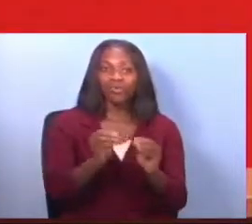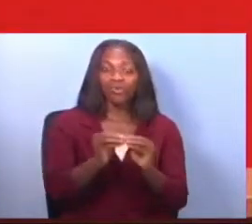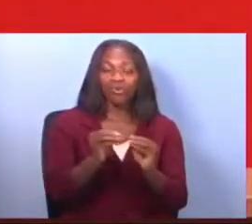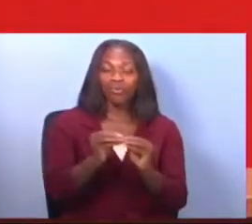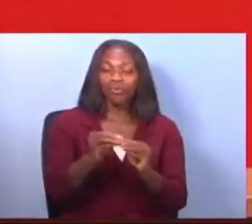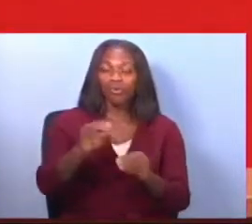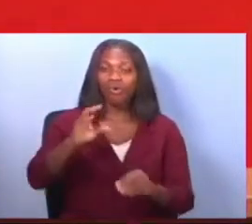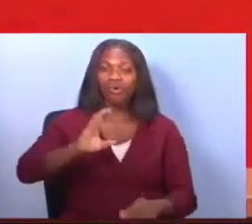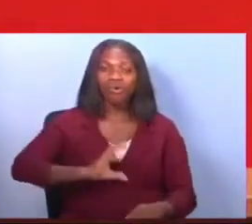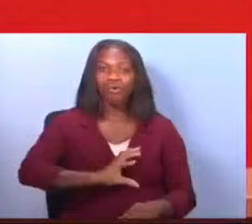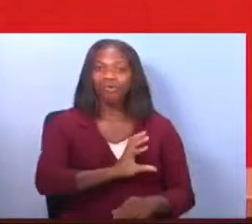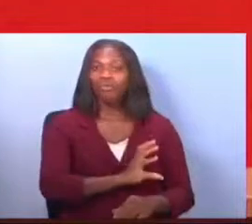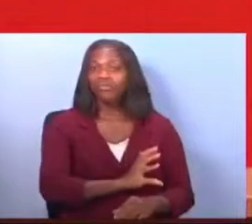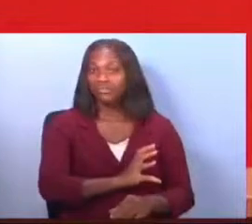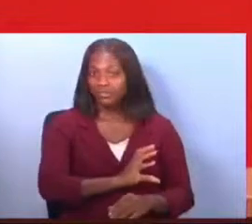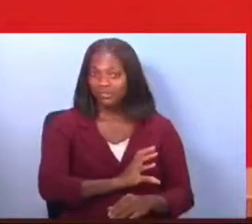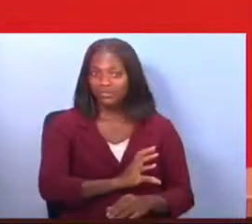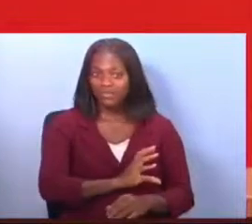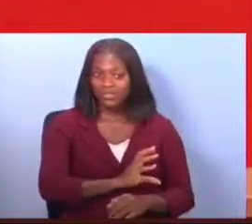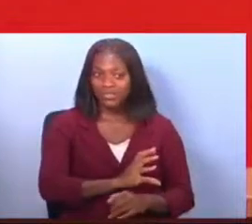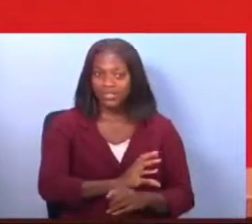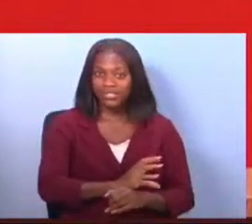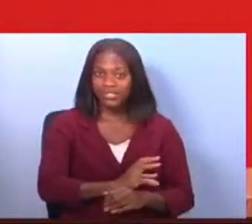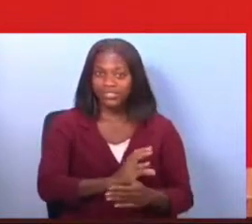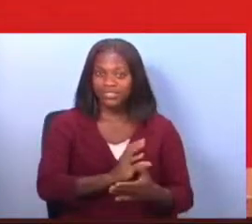after distributing them,